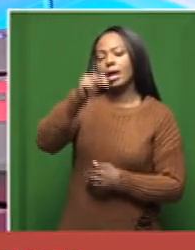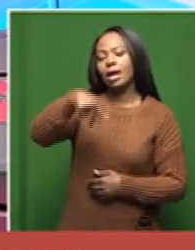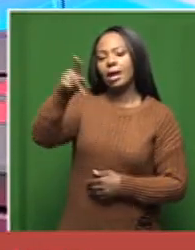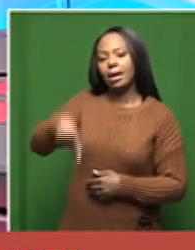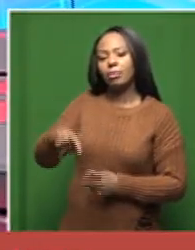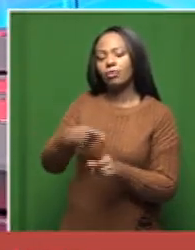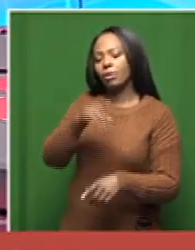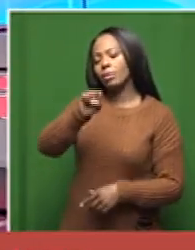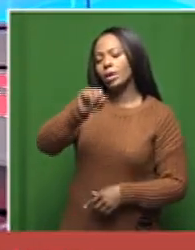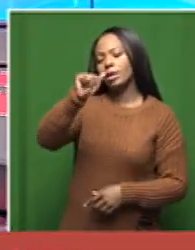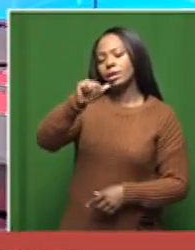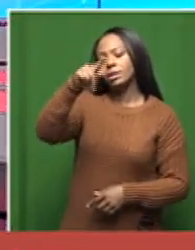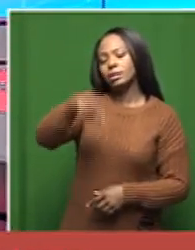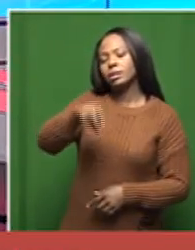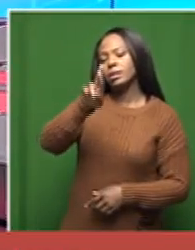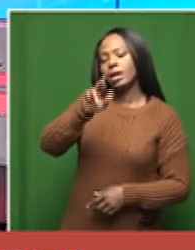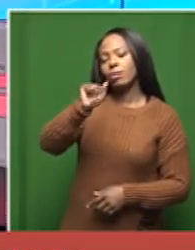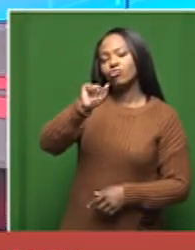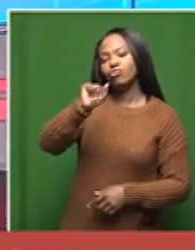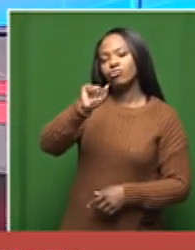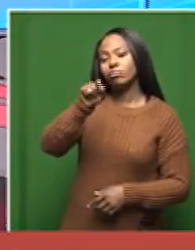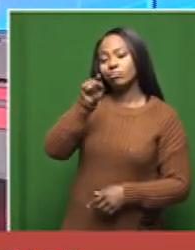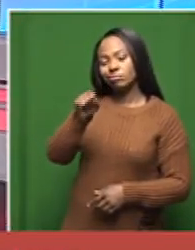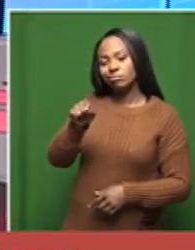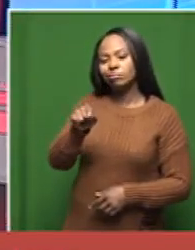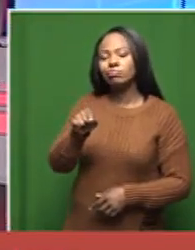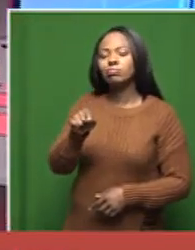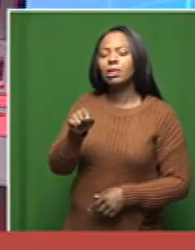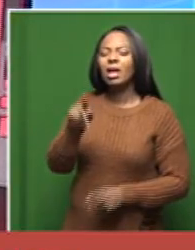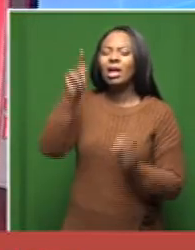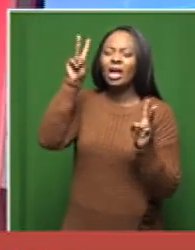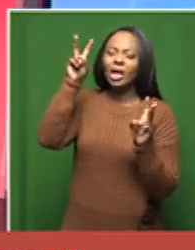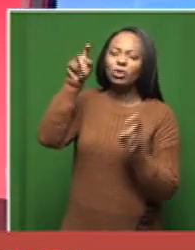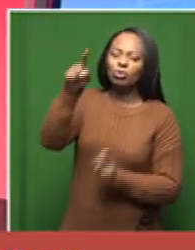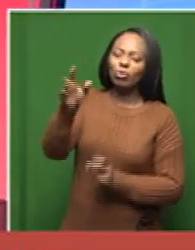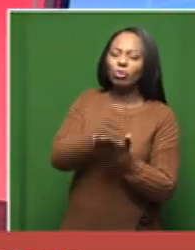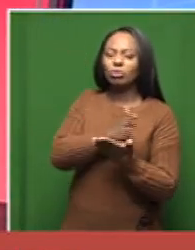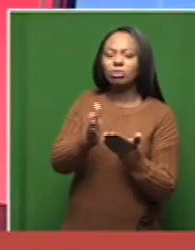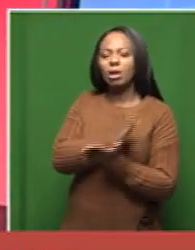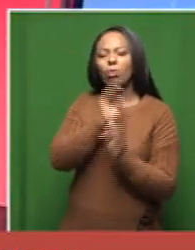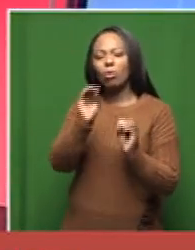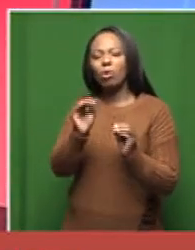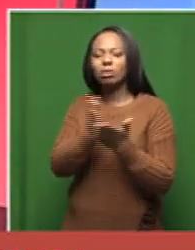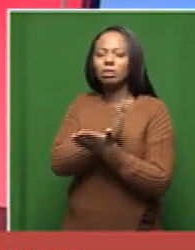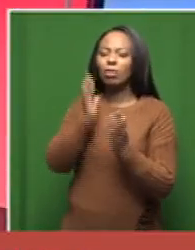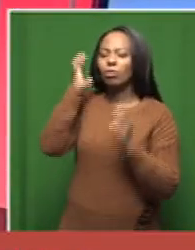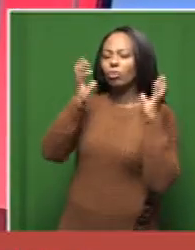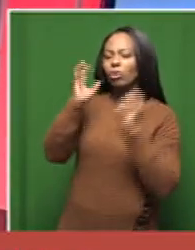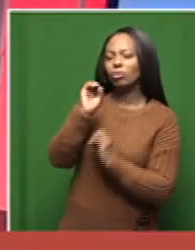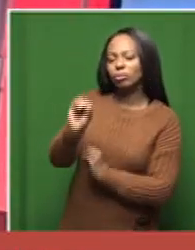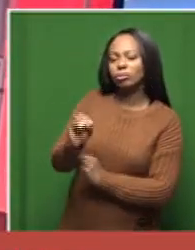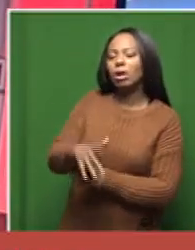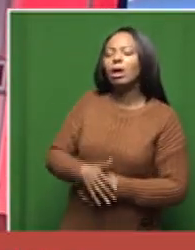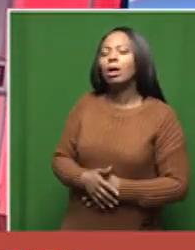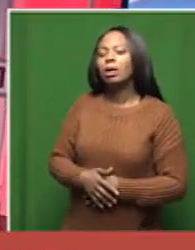SAPRA. There are few myths and issues that are out there at the moment, and I'd like us to go through some of